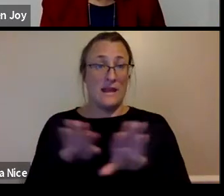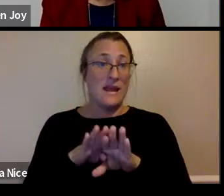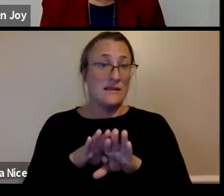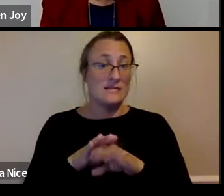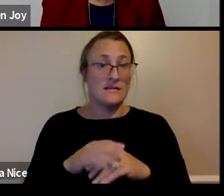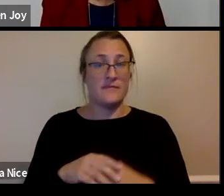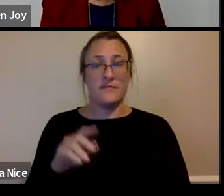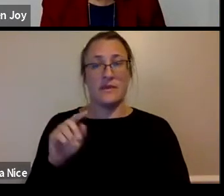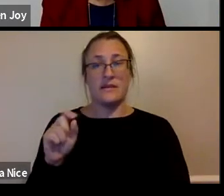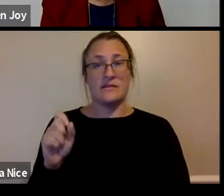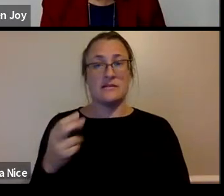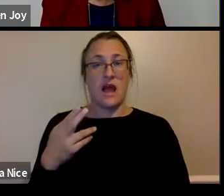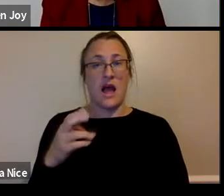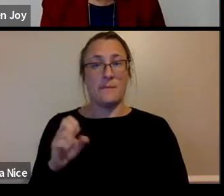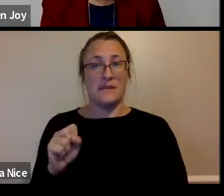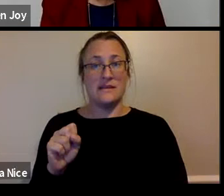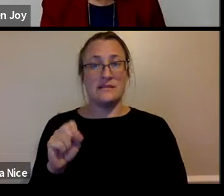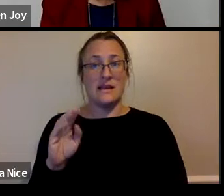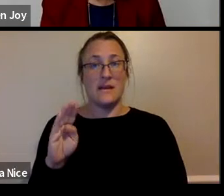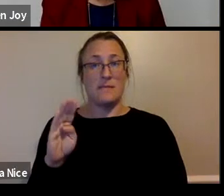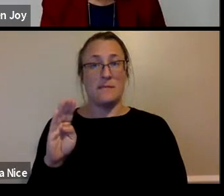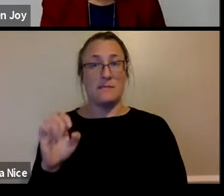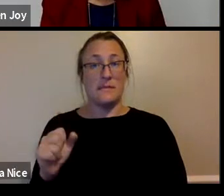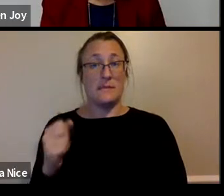Thomas Beach. Thomas, are you there?